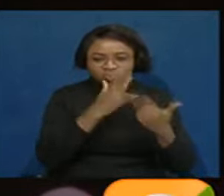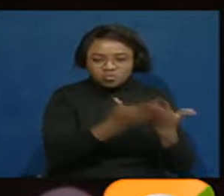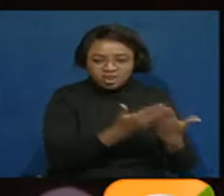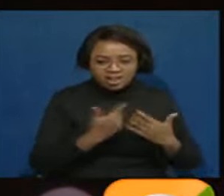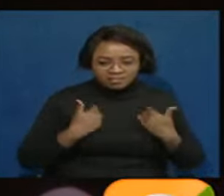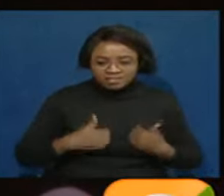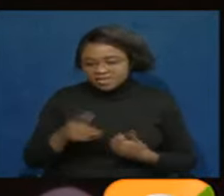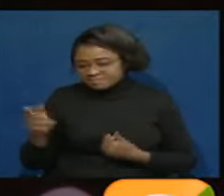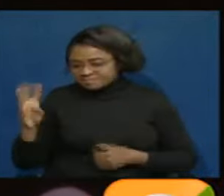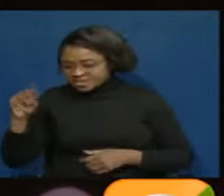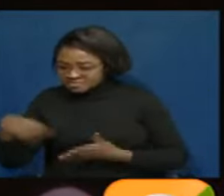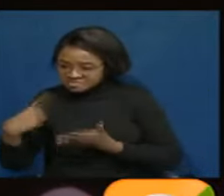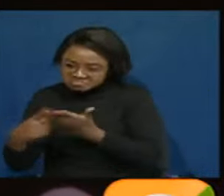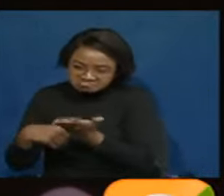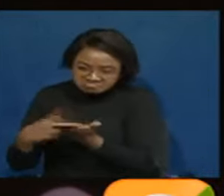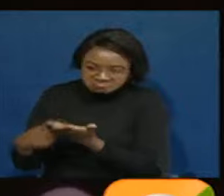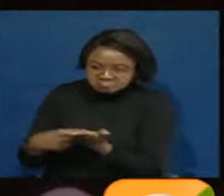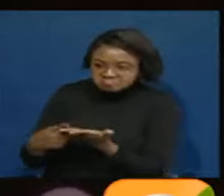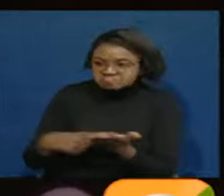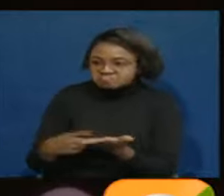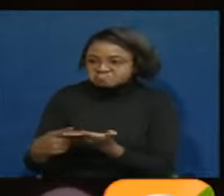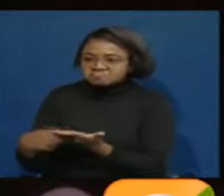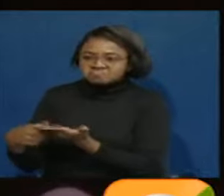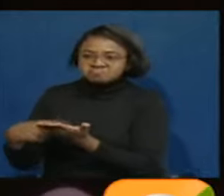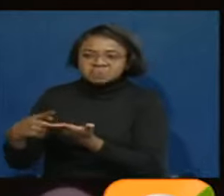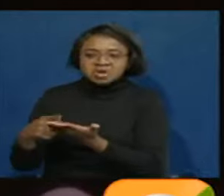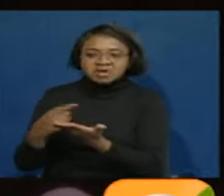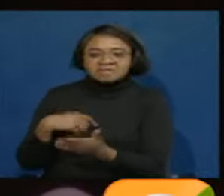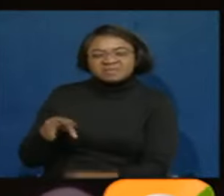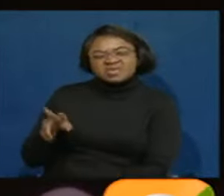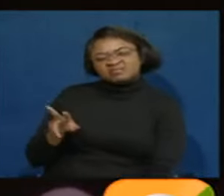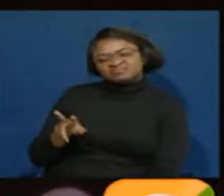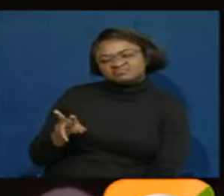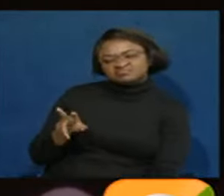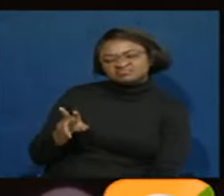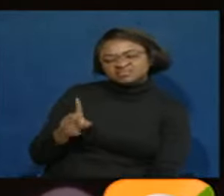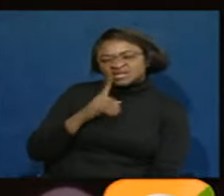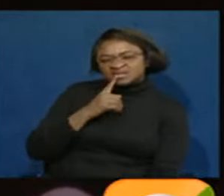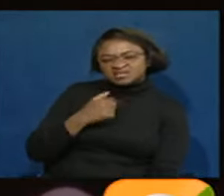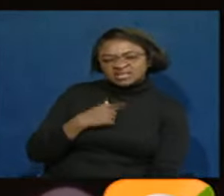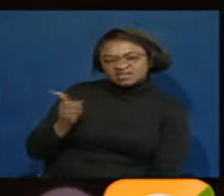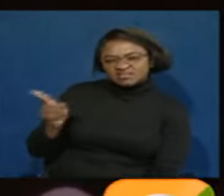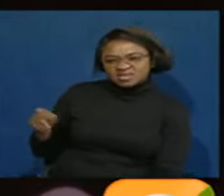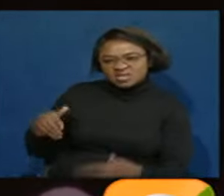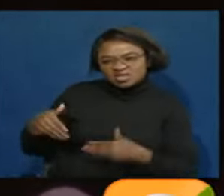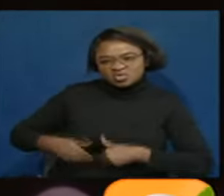wabunge wakaongea. Nikaona wananielekeza kwa vijana.